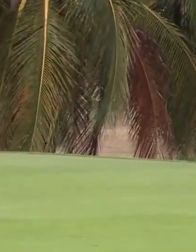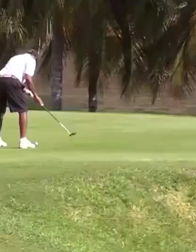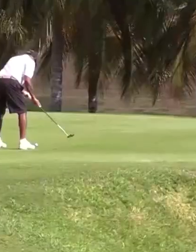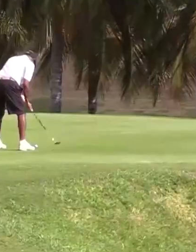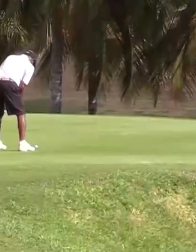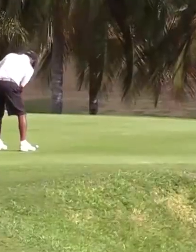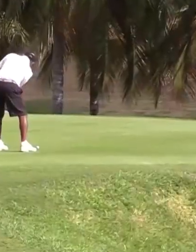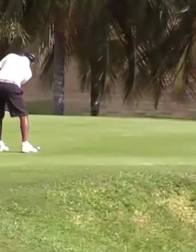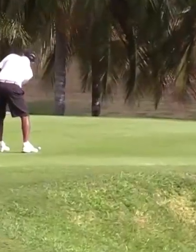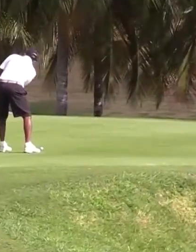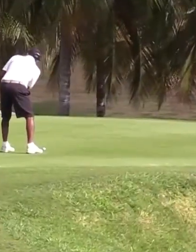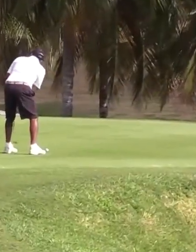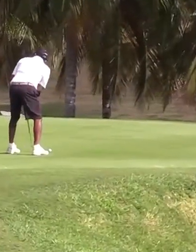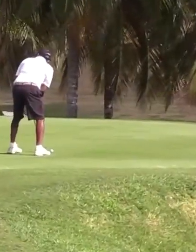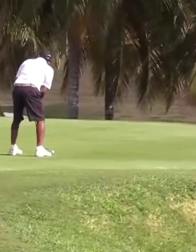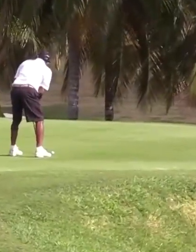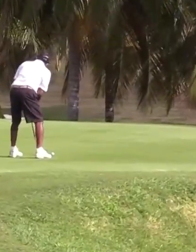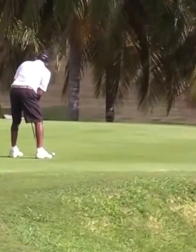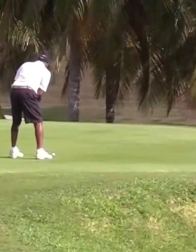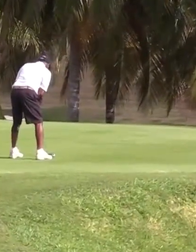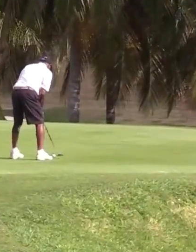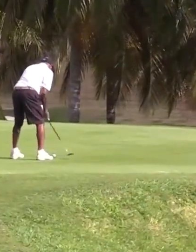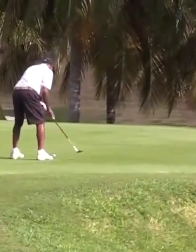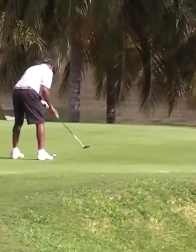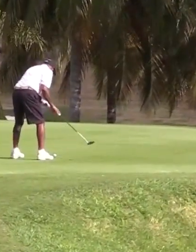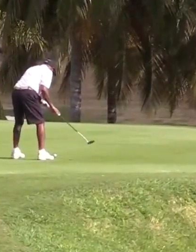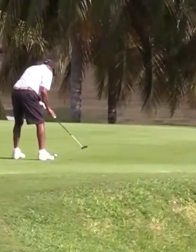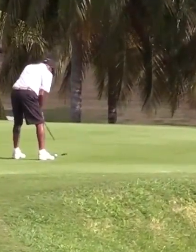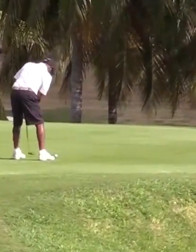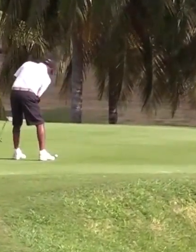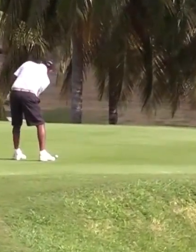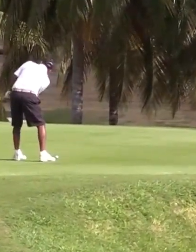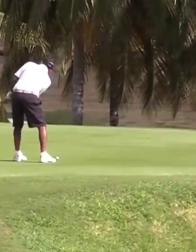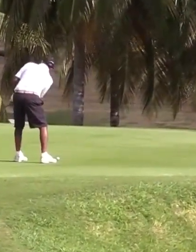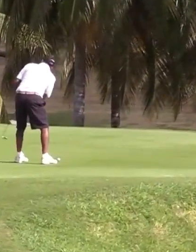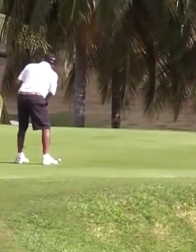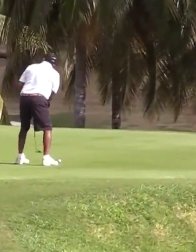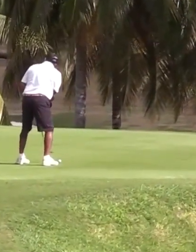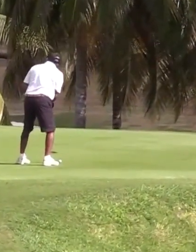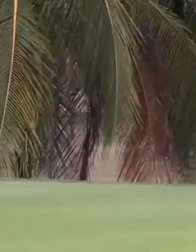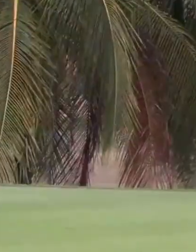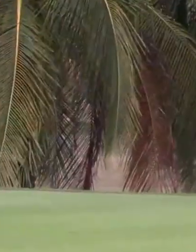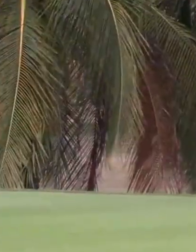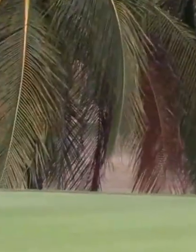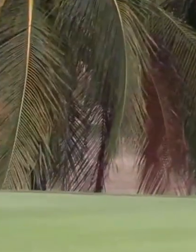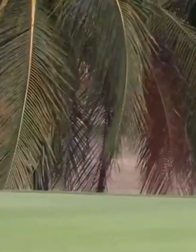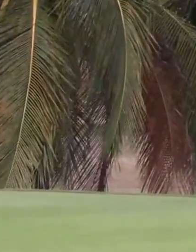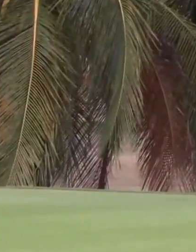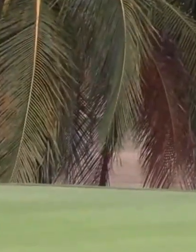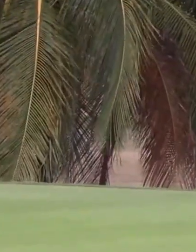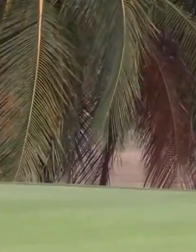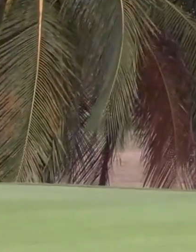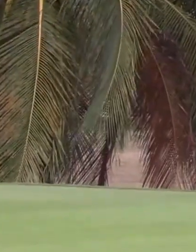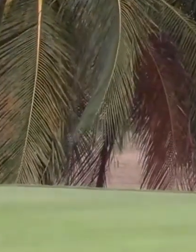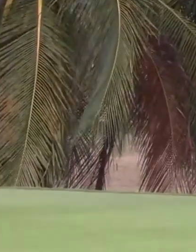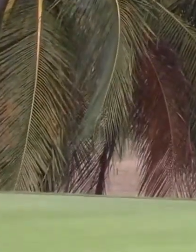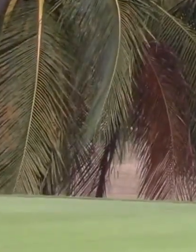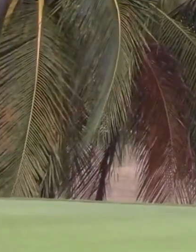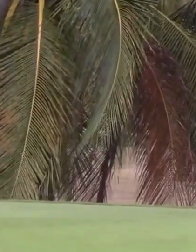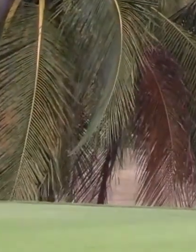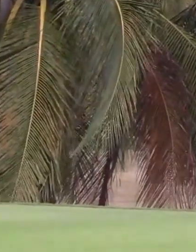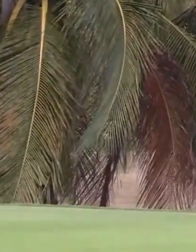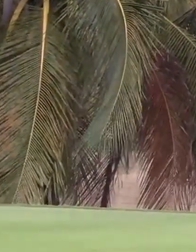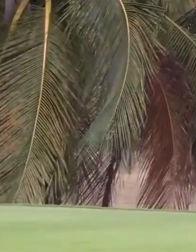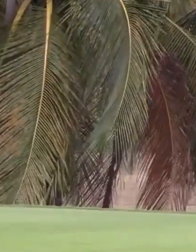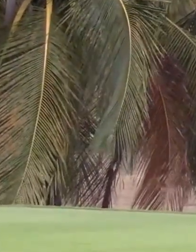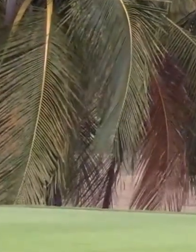under par 68. Brian Fares ended on an even par 72, and Richard Phillips was 2 over par with